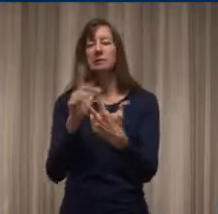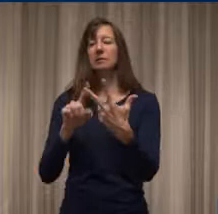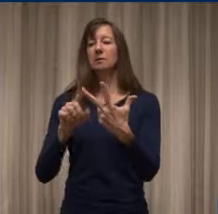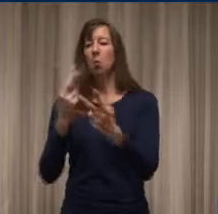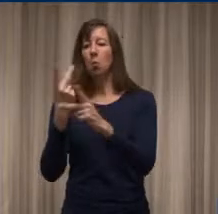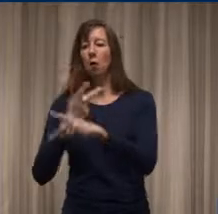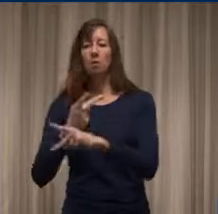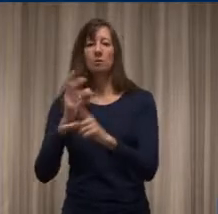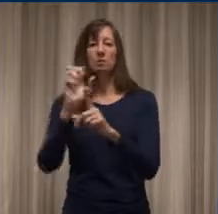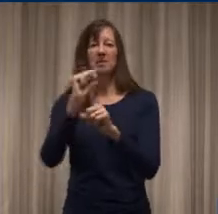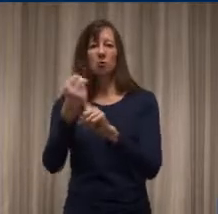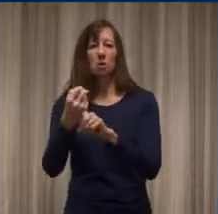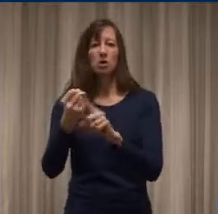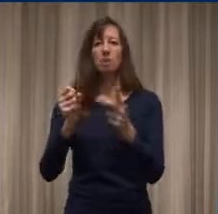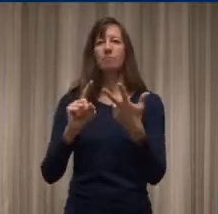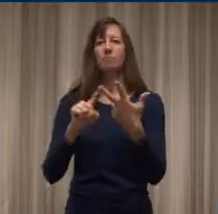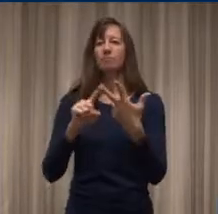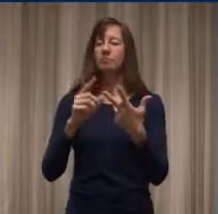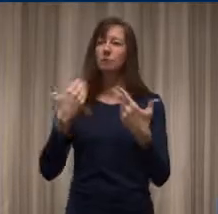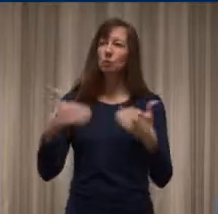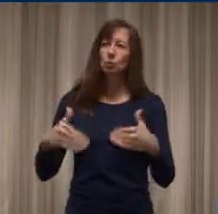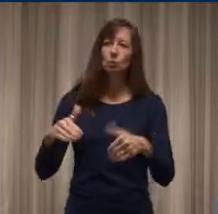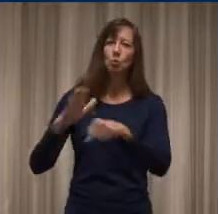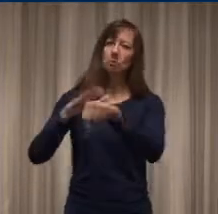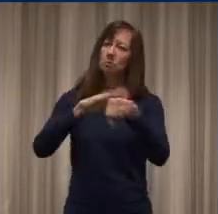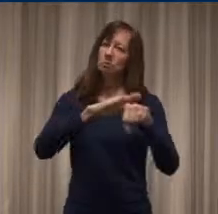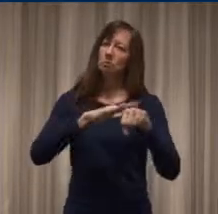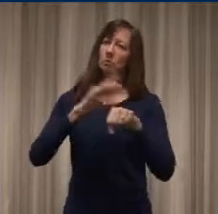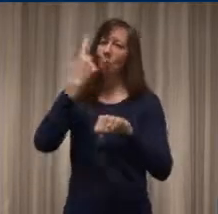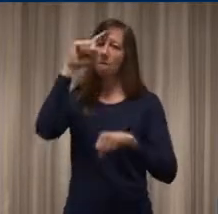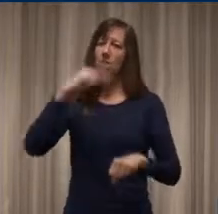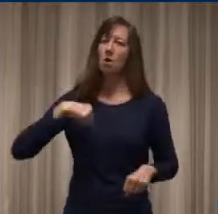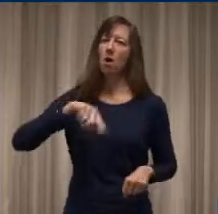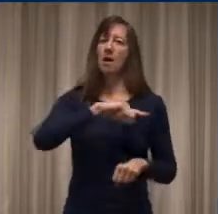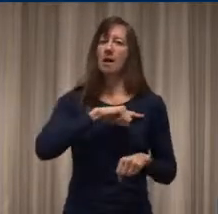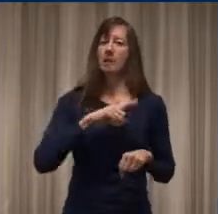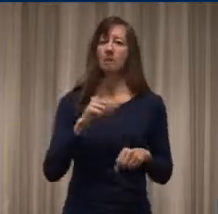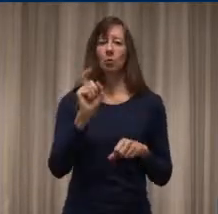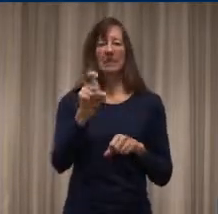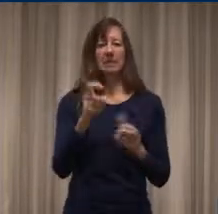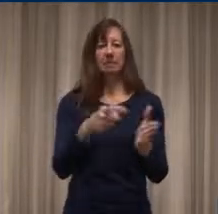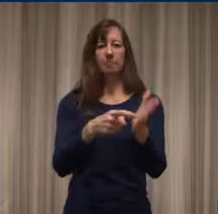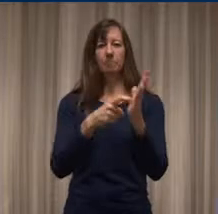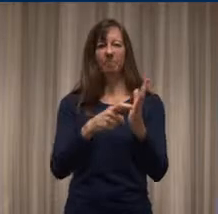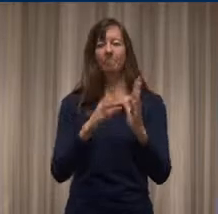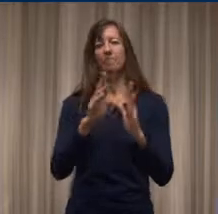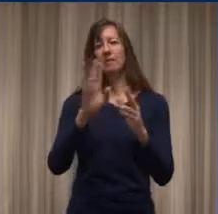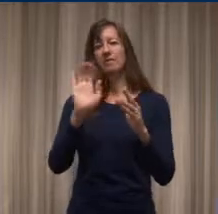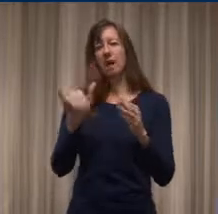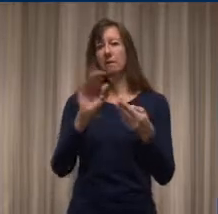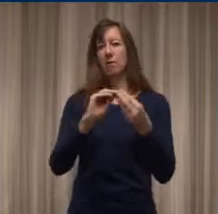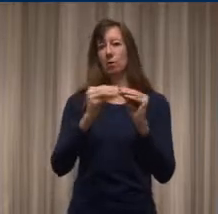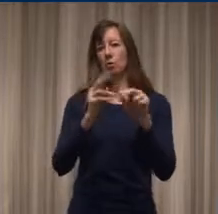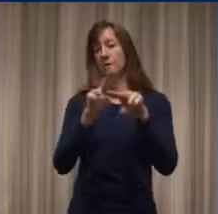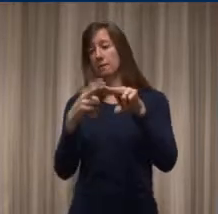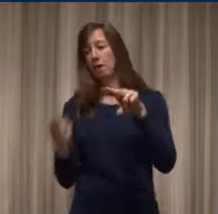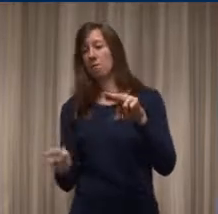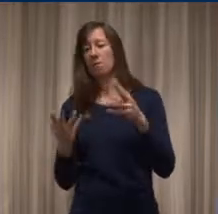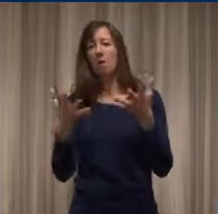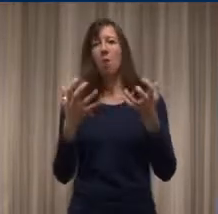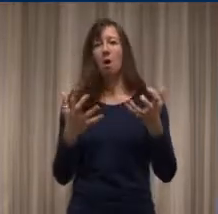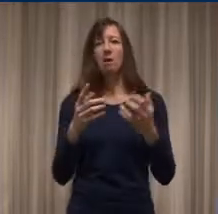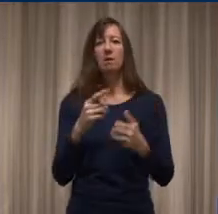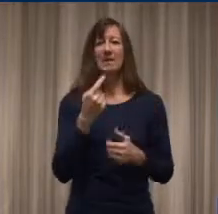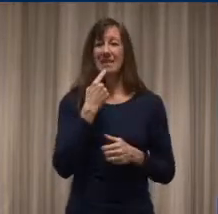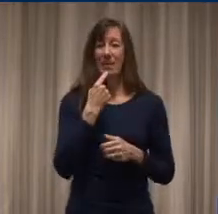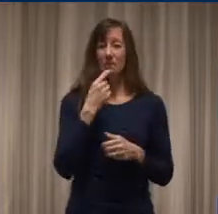start to get that new infection rate down. This projection number is really just based on saying, hey, if the current rates are